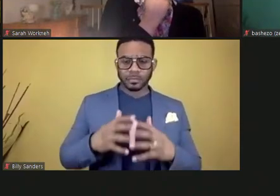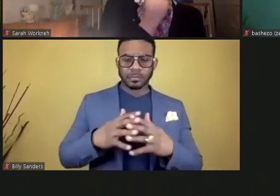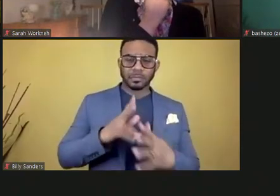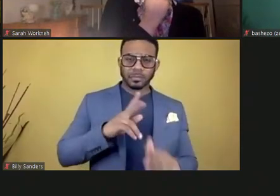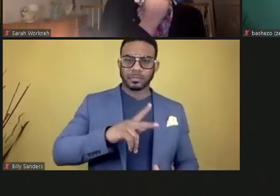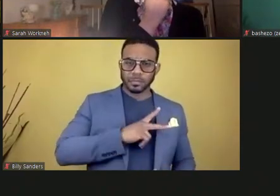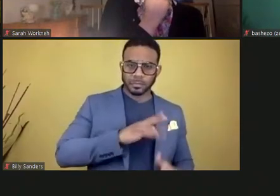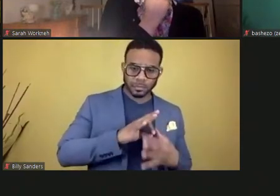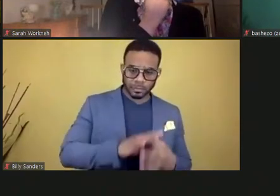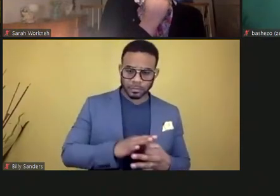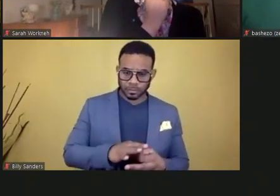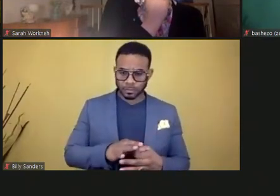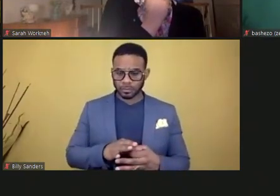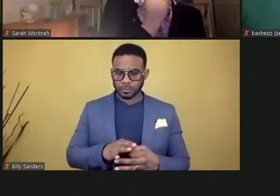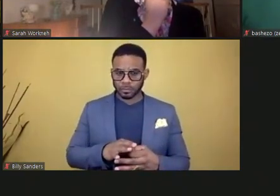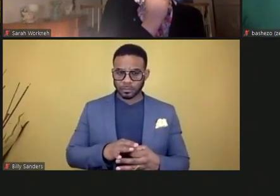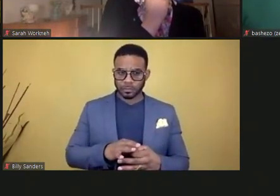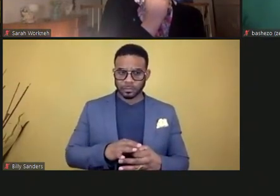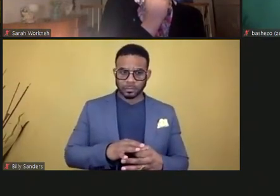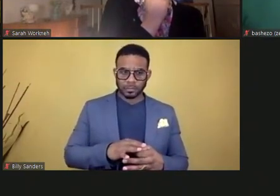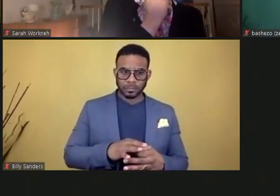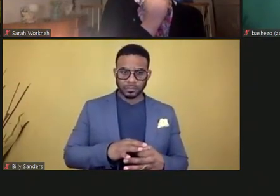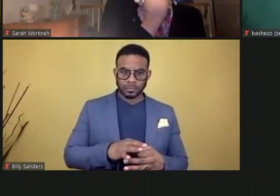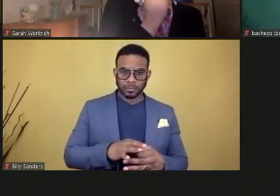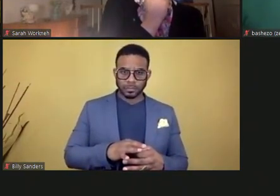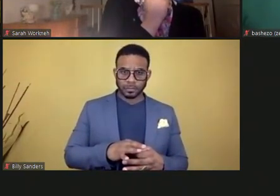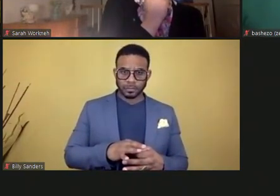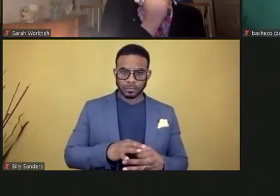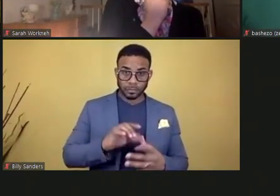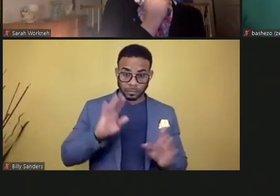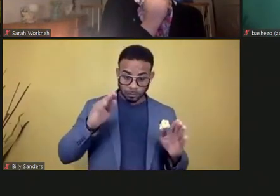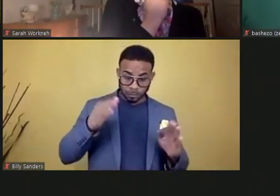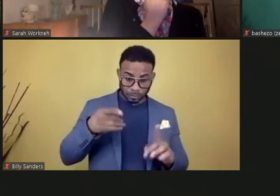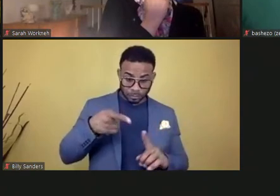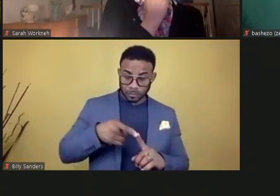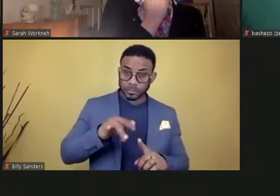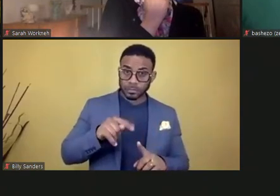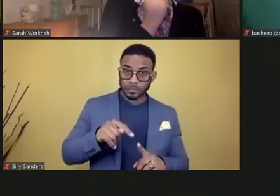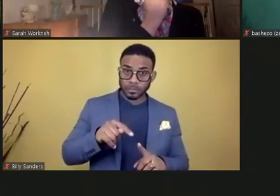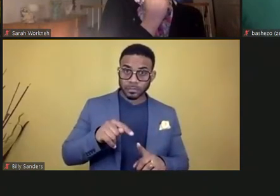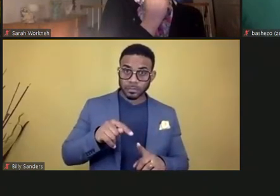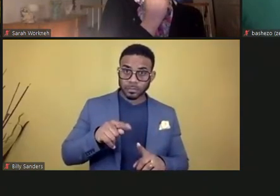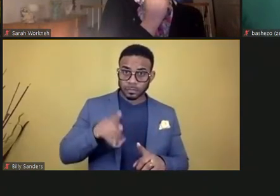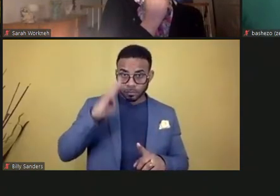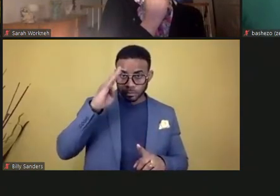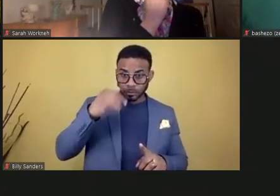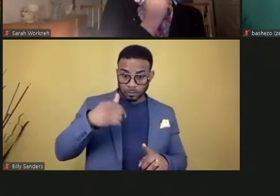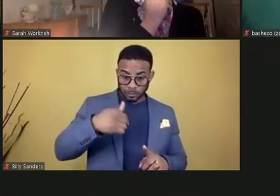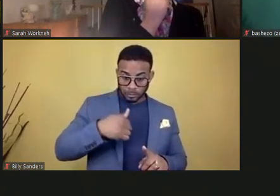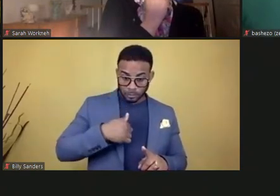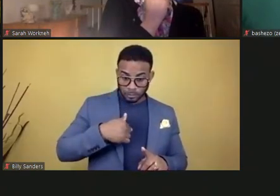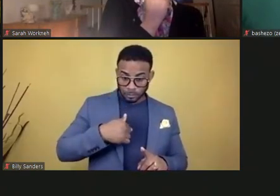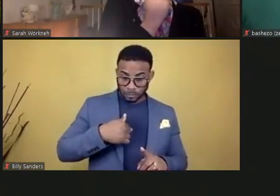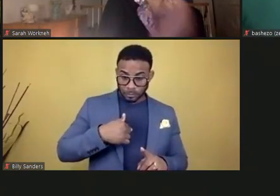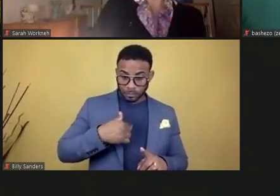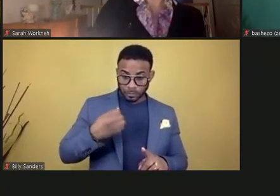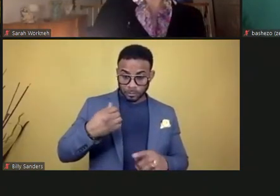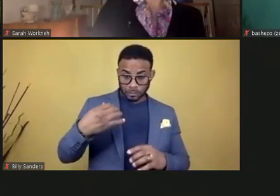personal relationships. But when it comes down to it, you know, I hold the